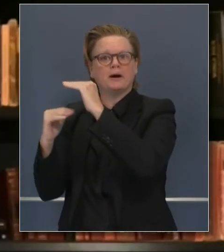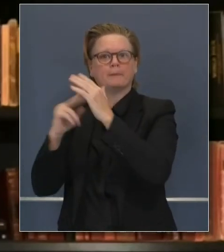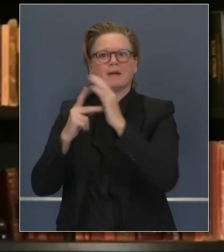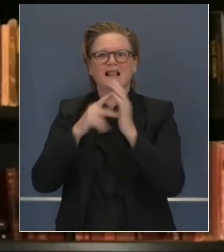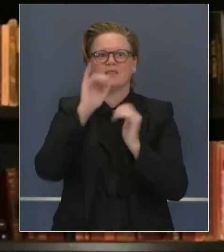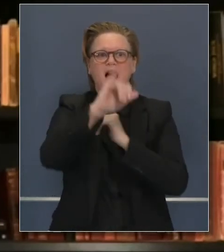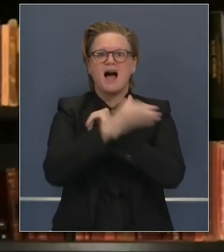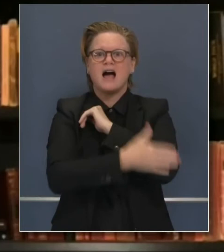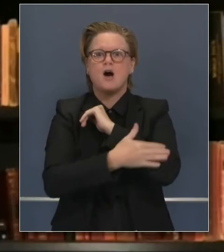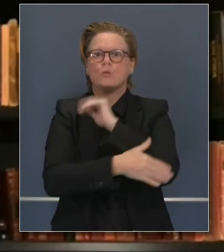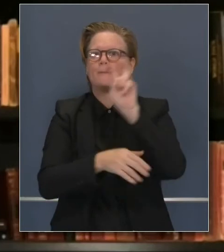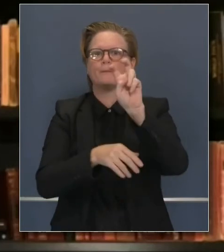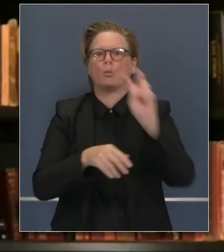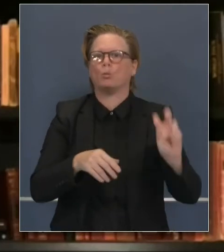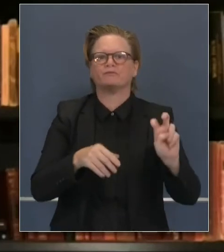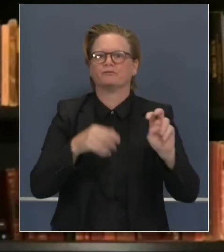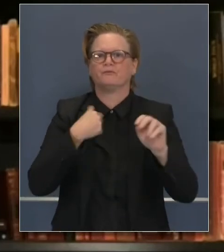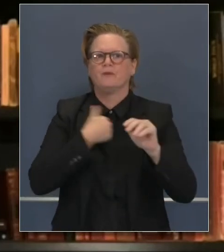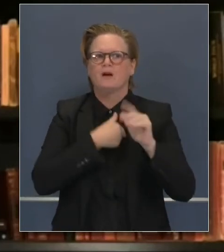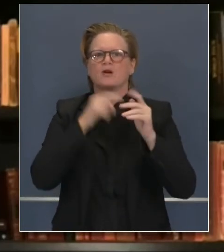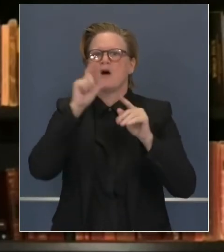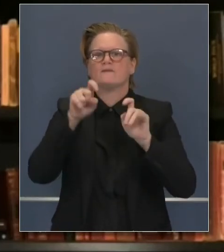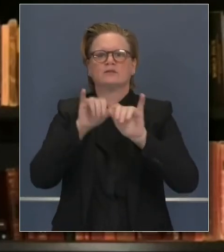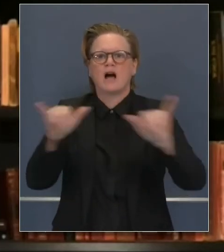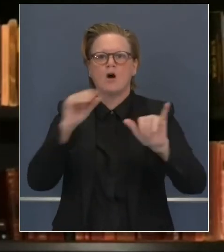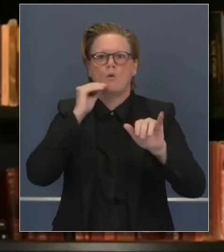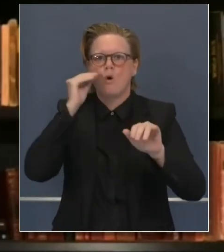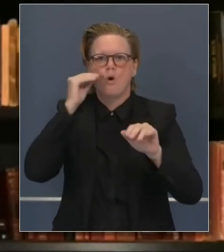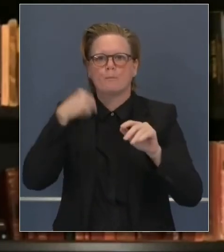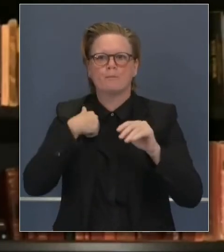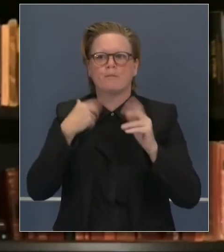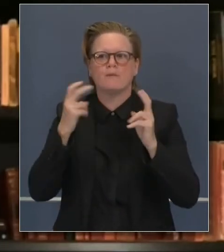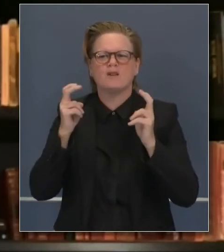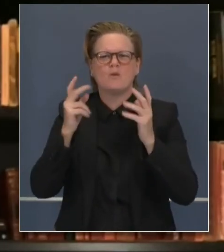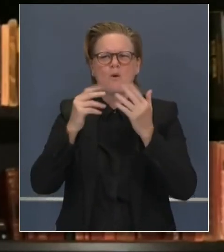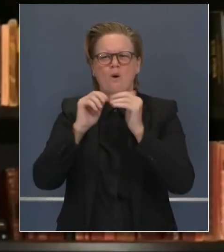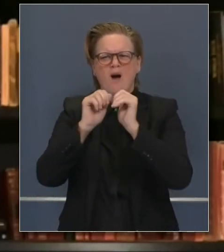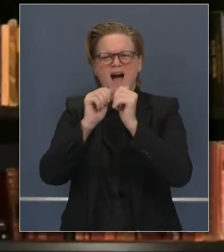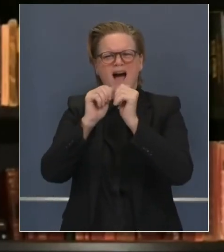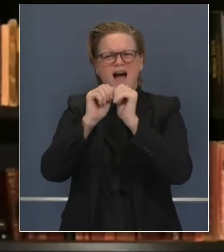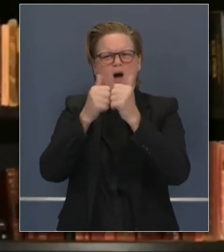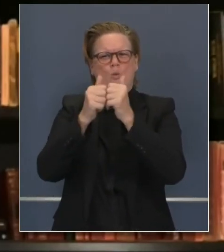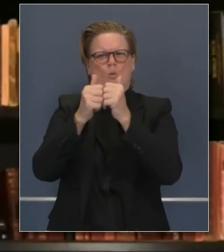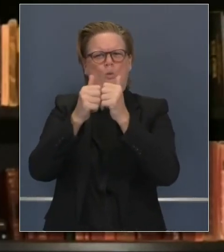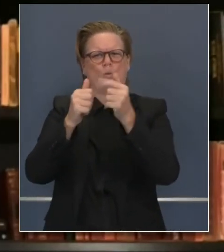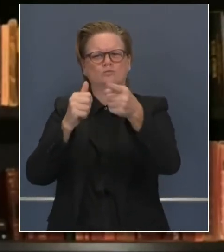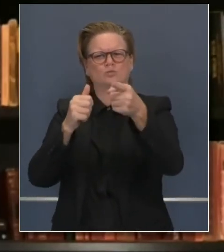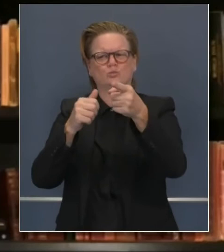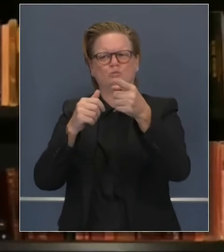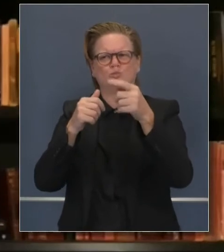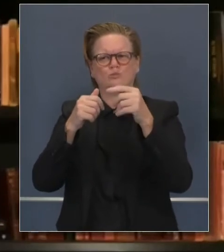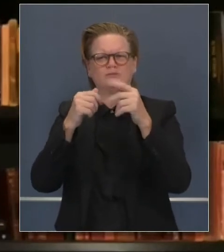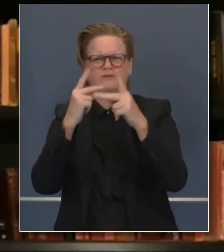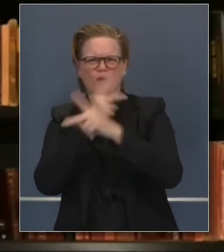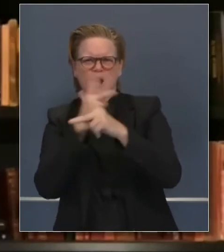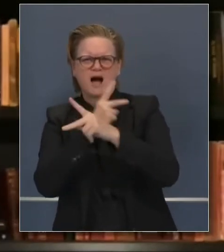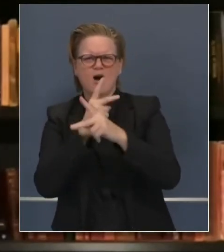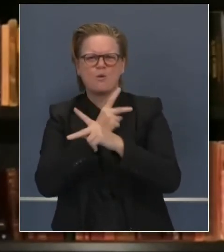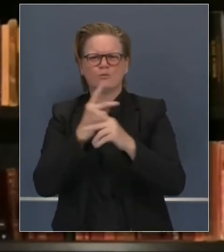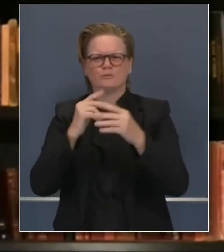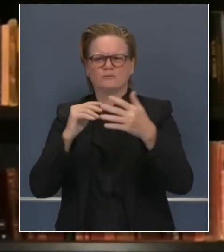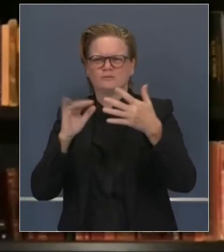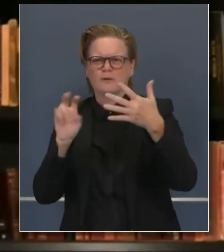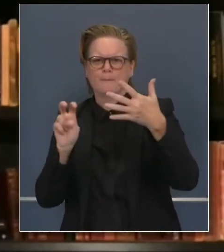below 15% again, can regions go back onto the list afterwards? Yeah, no, I appreciate it. Thank you for the opportunity to clarify